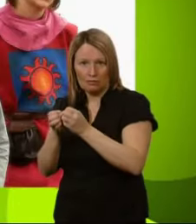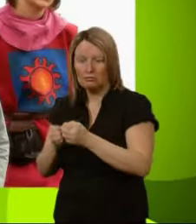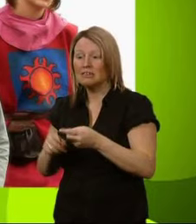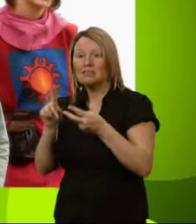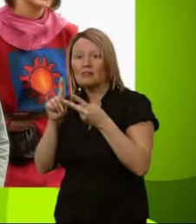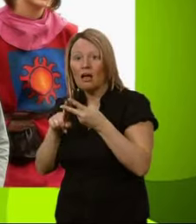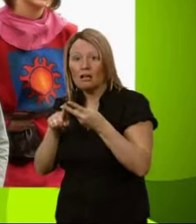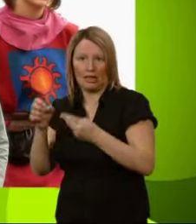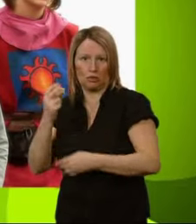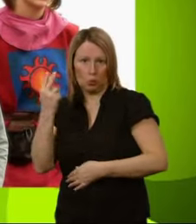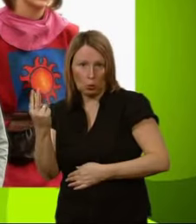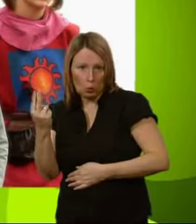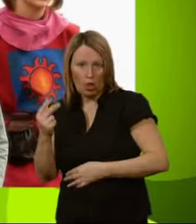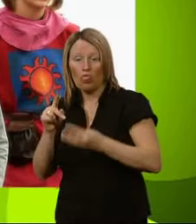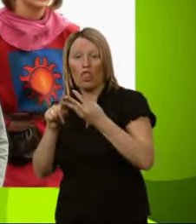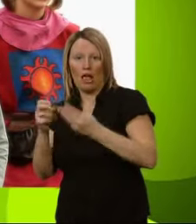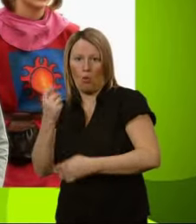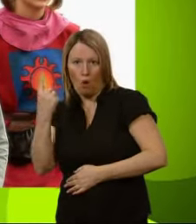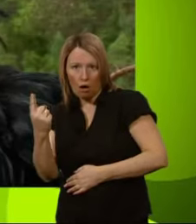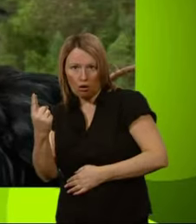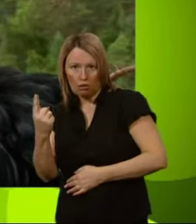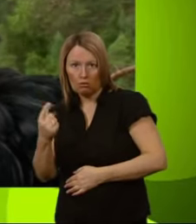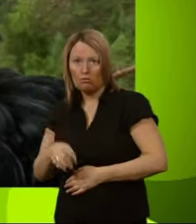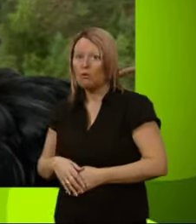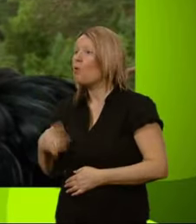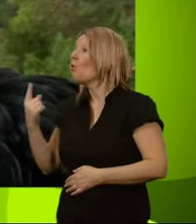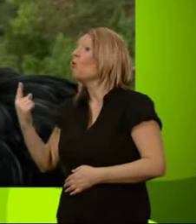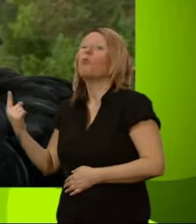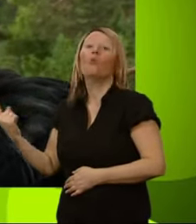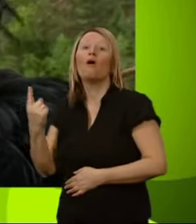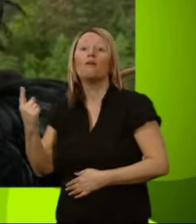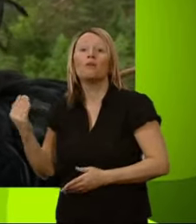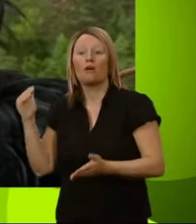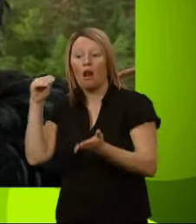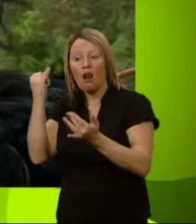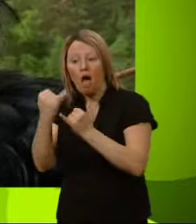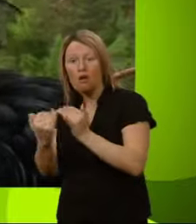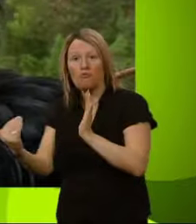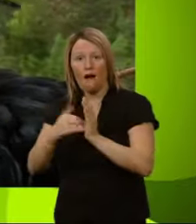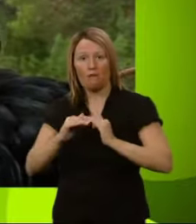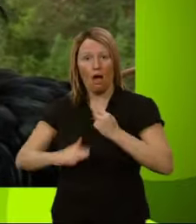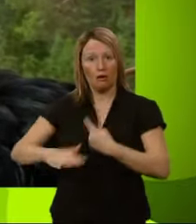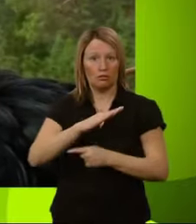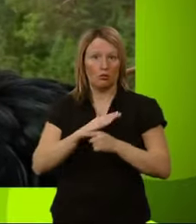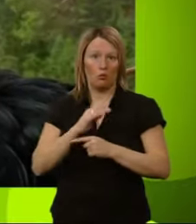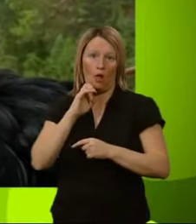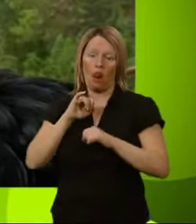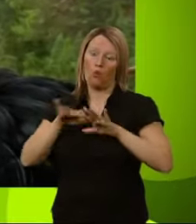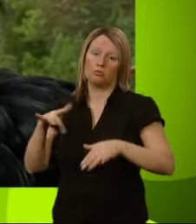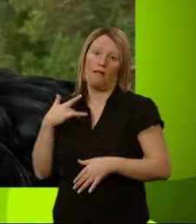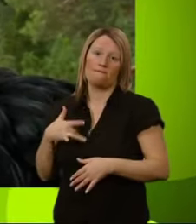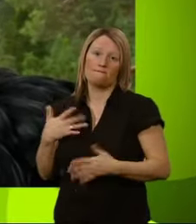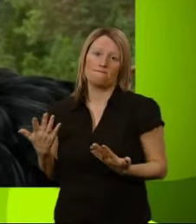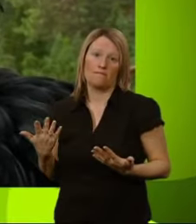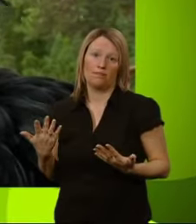will take 2, and the third will claim 1. But alas, whoever is last to reach dry land will surrender